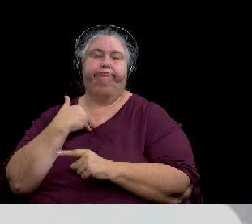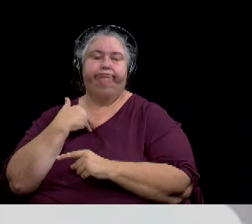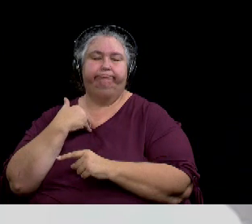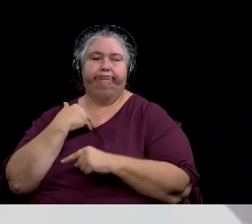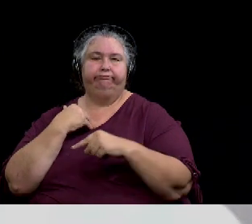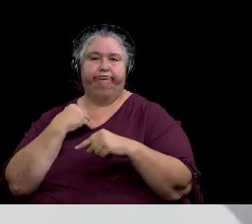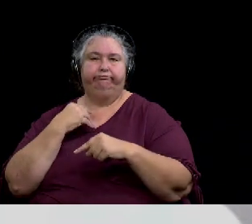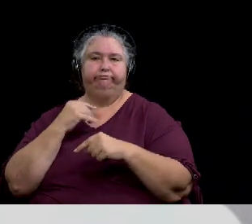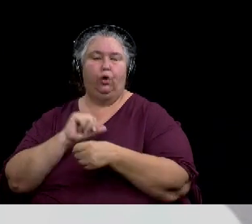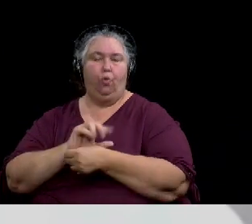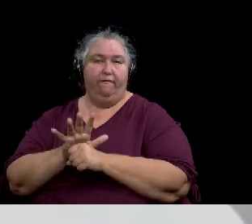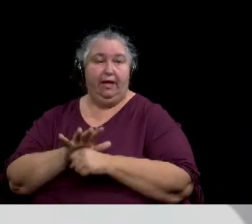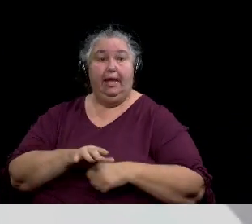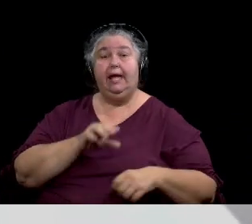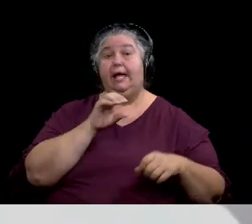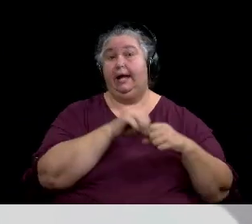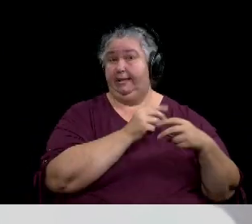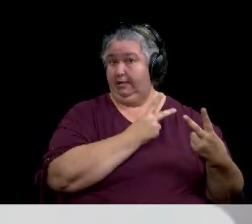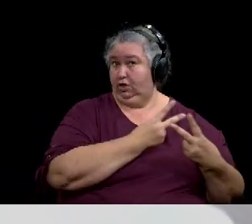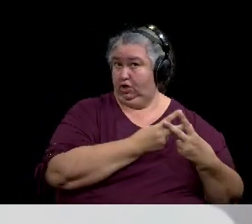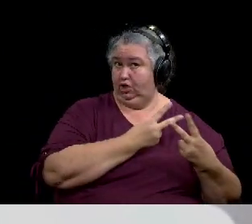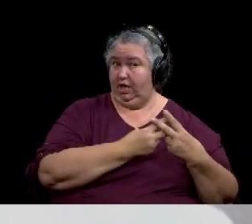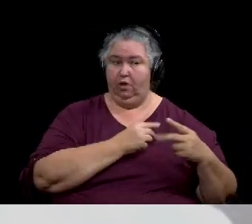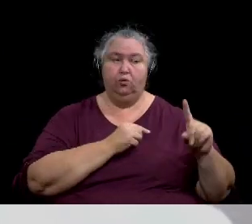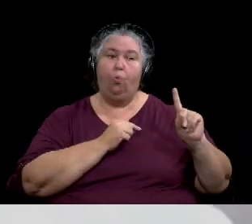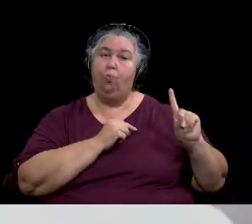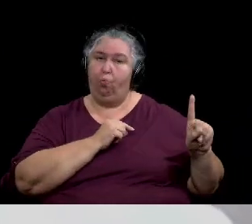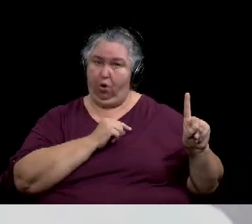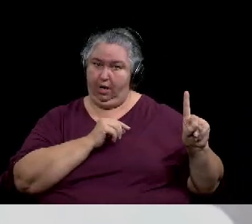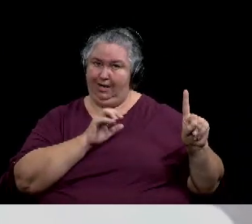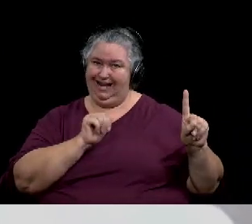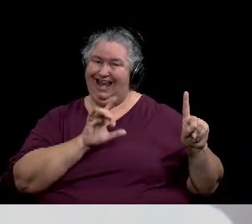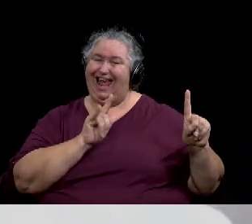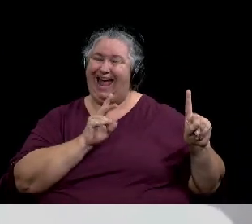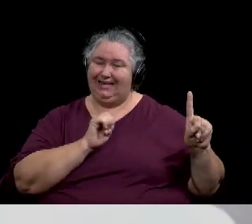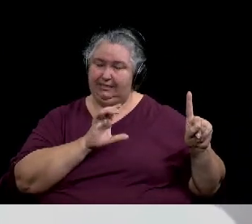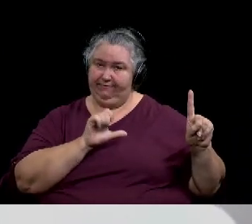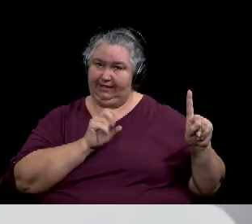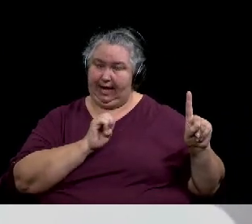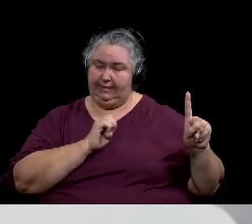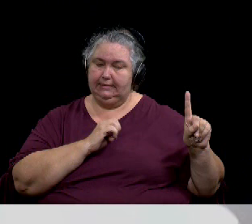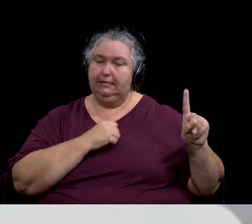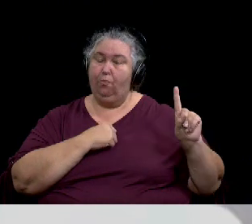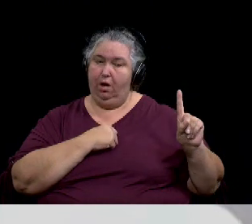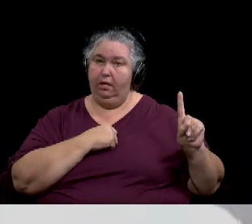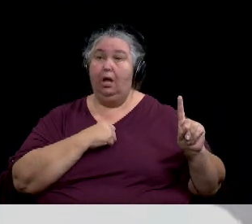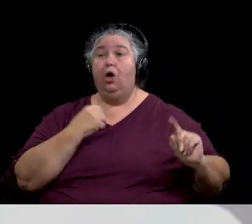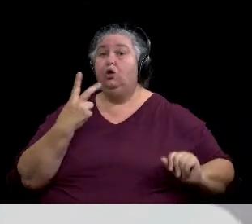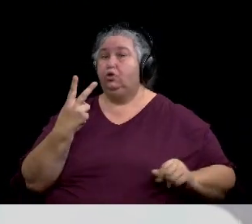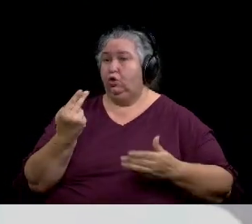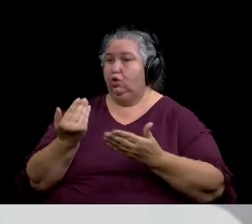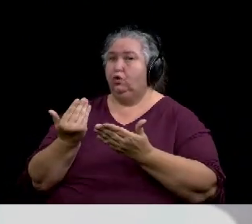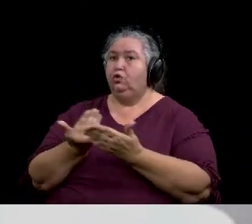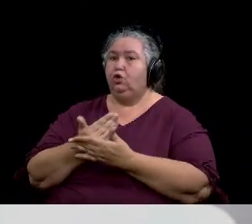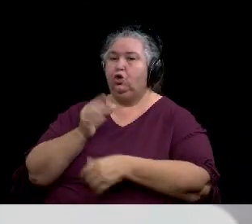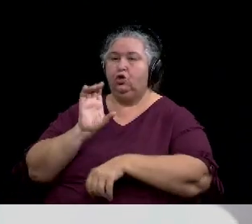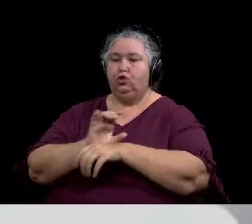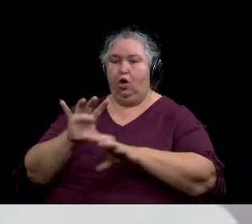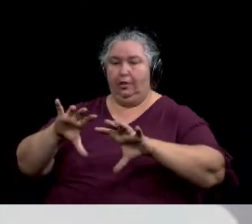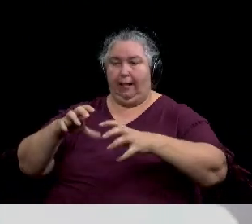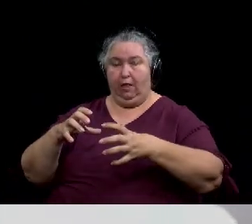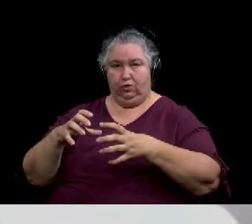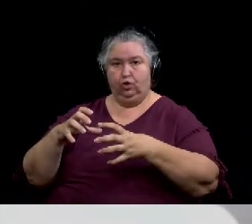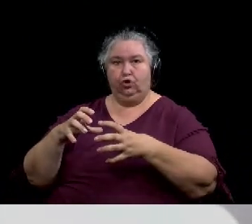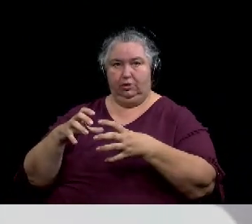jail, right now, there's only 1 active case. There have been 2 new church clusters within McLennan